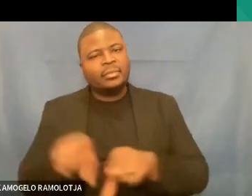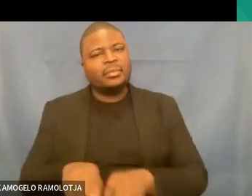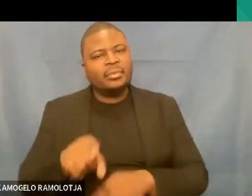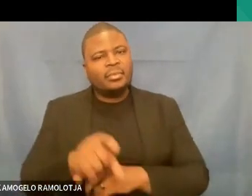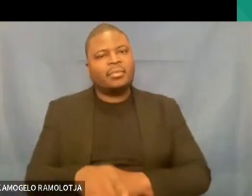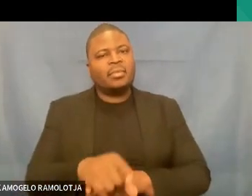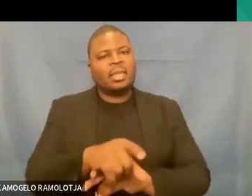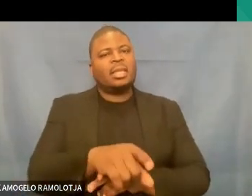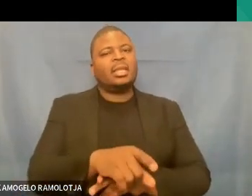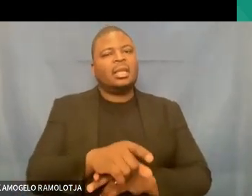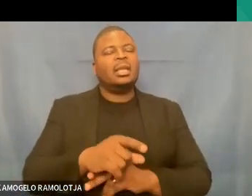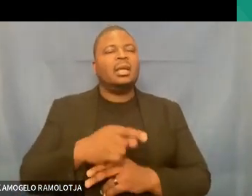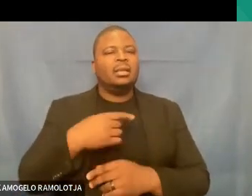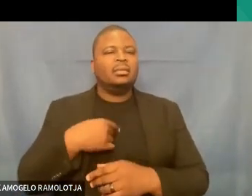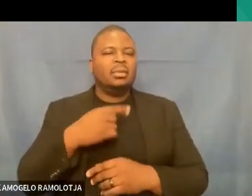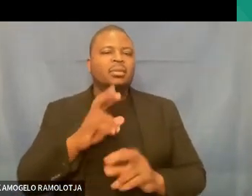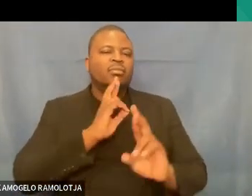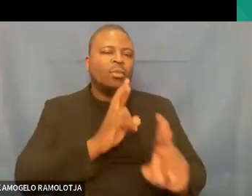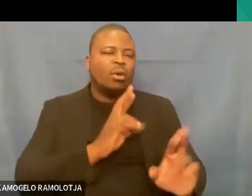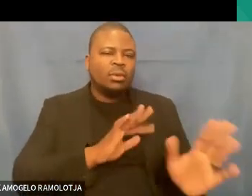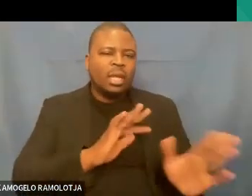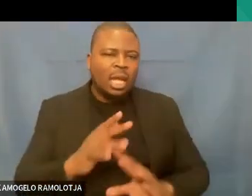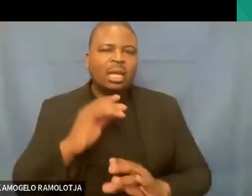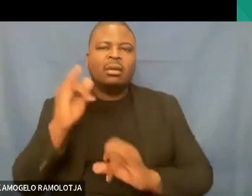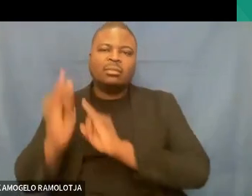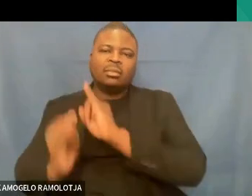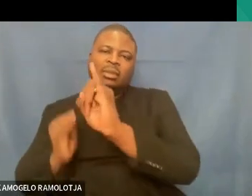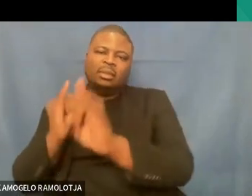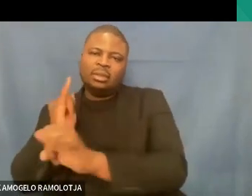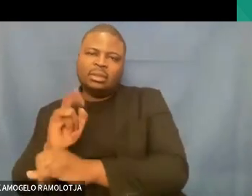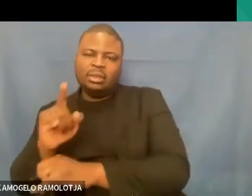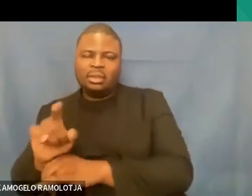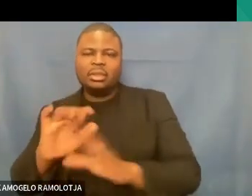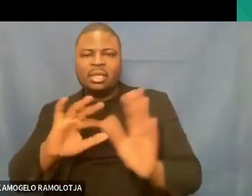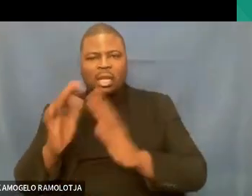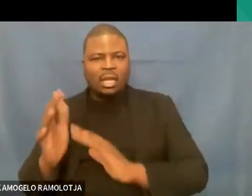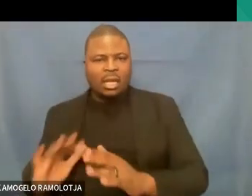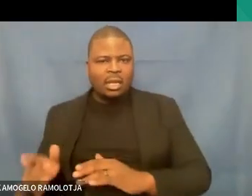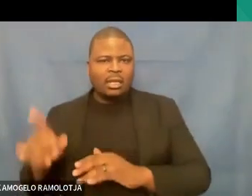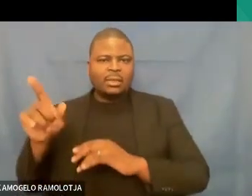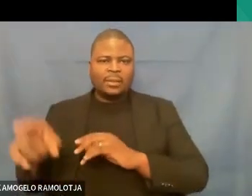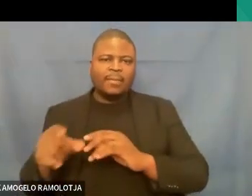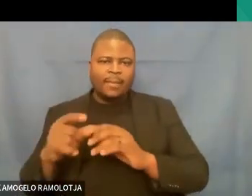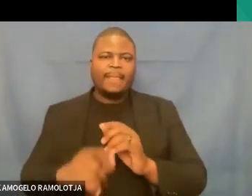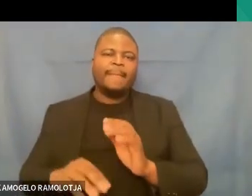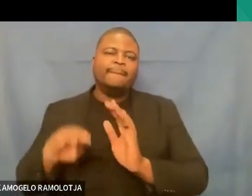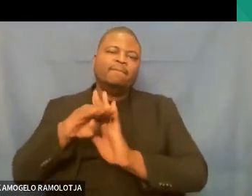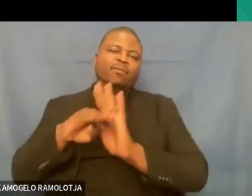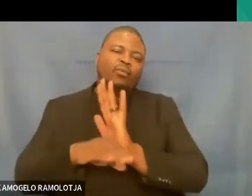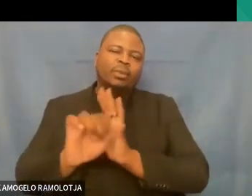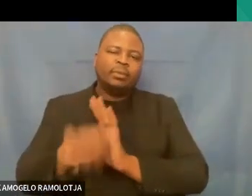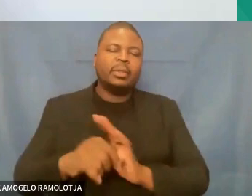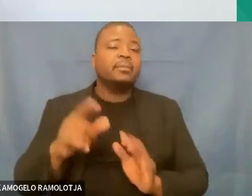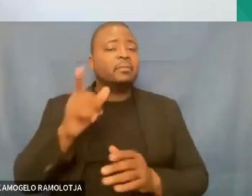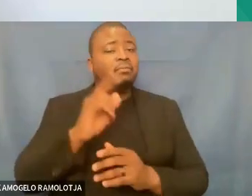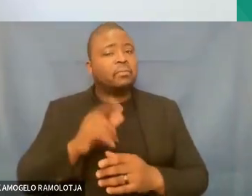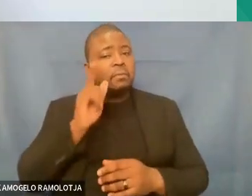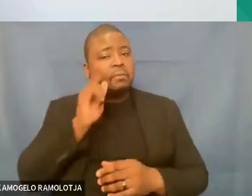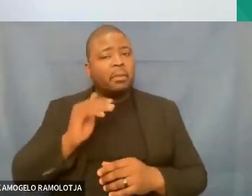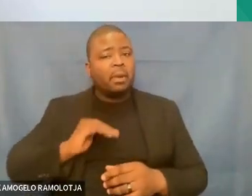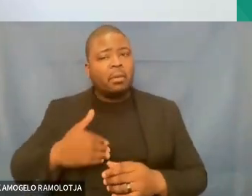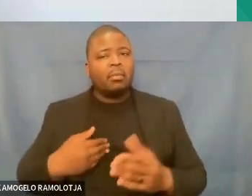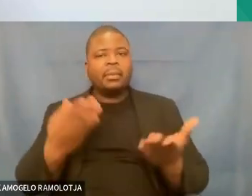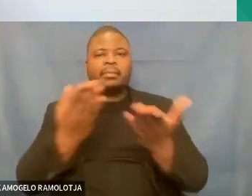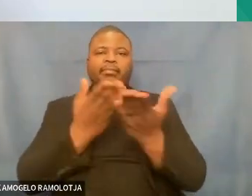funding response domestically and internationally for young key population programs. So thank you once again to all